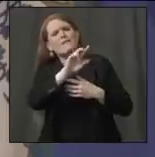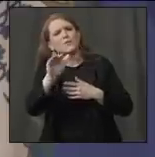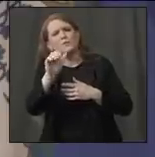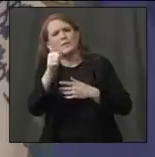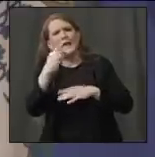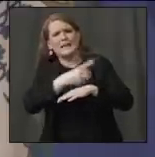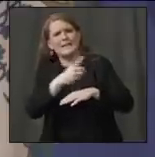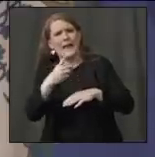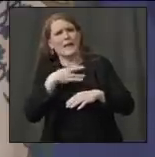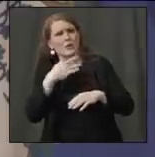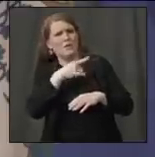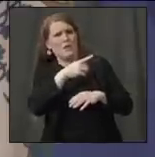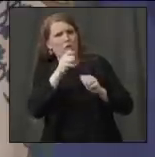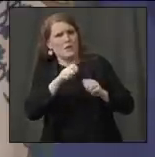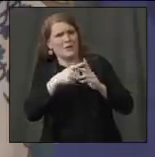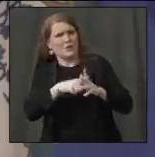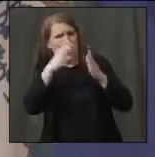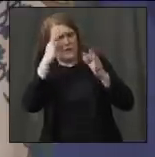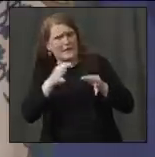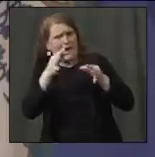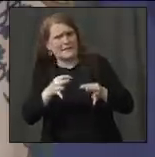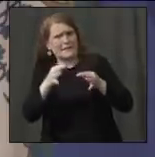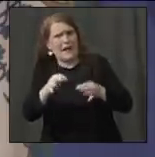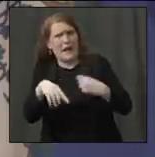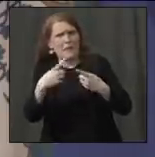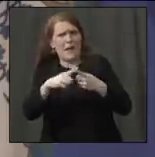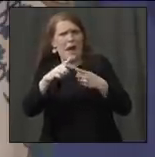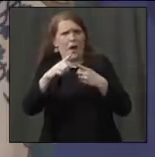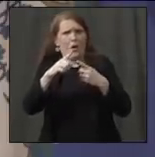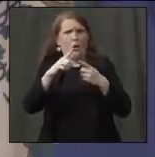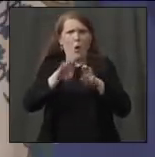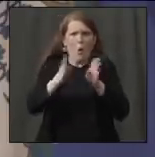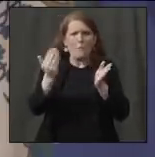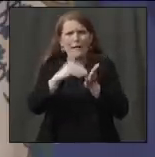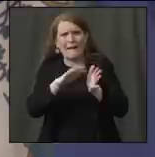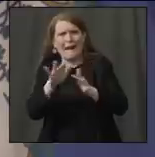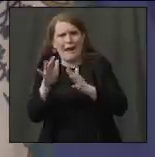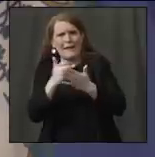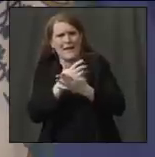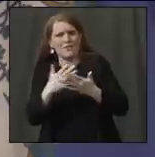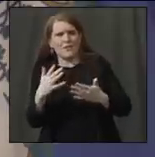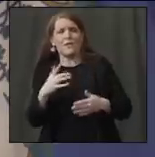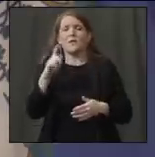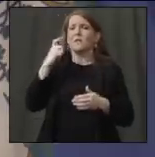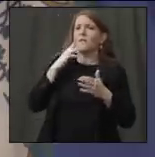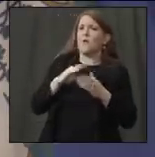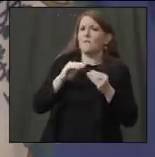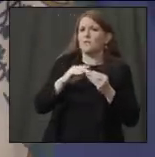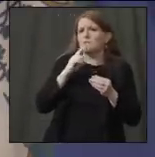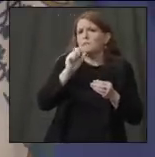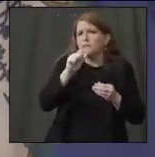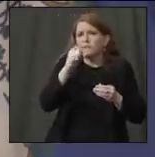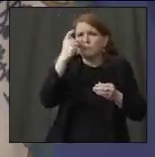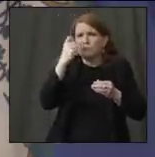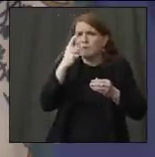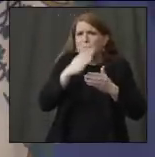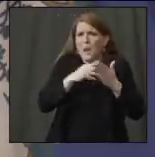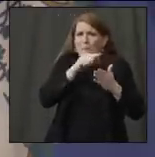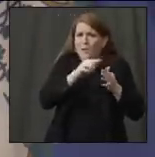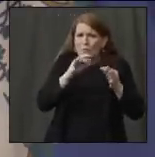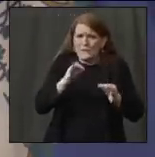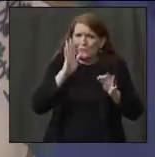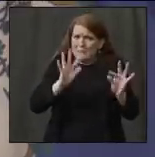very preliminary decisions, but yes, we're going to have more information at that point. And Paul, that's the if we can maintain